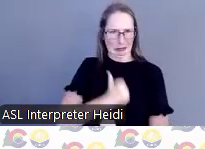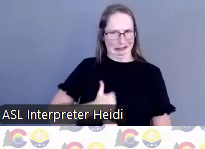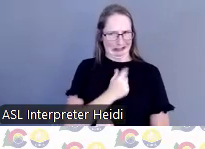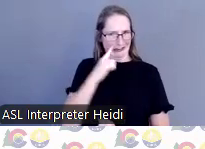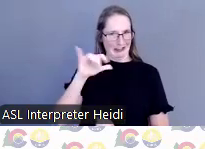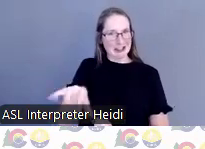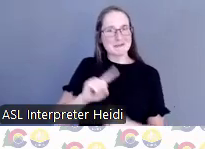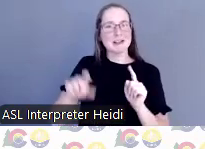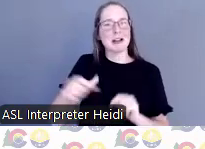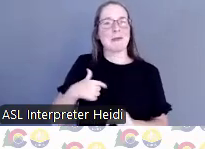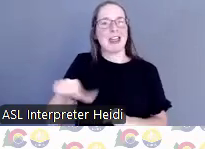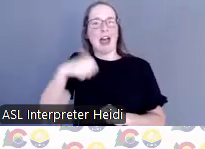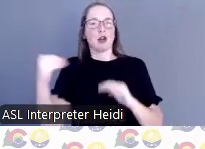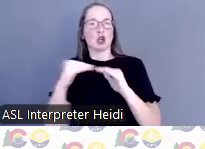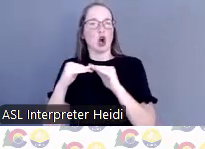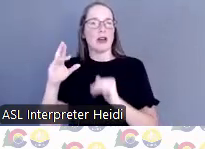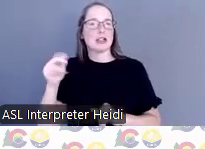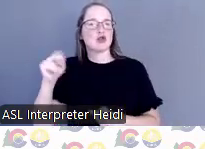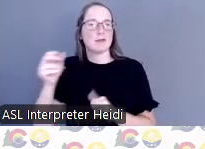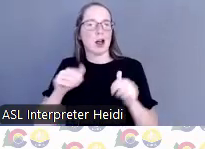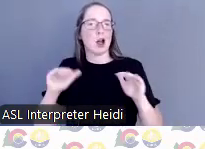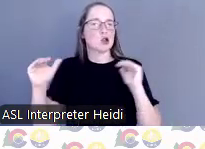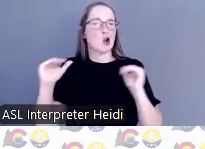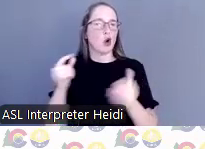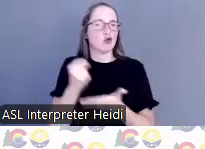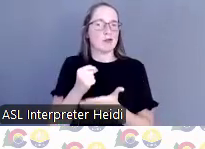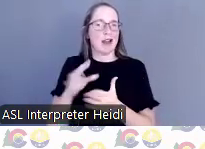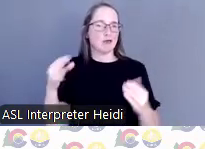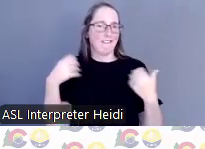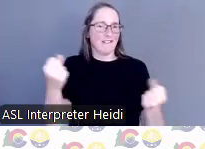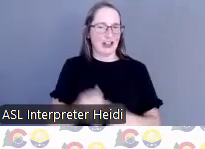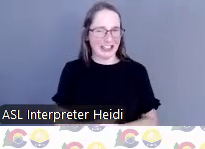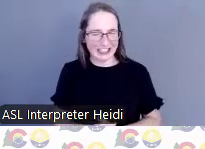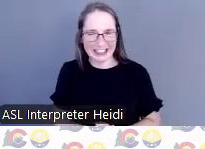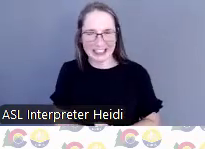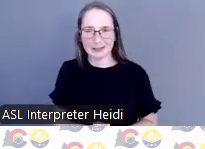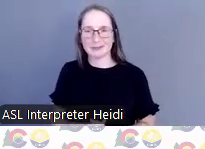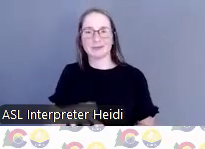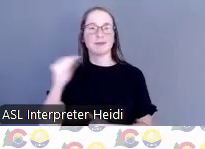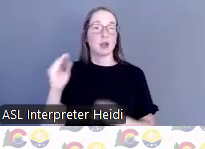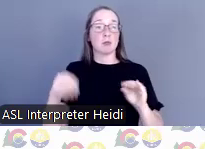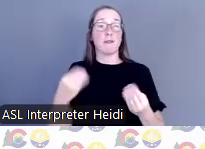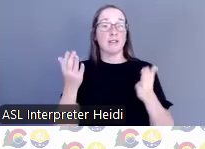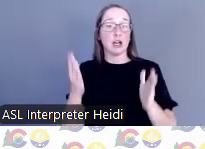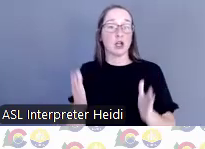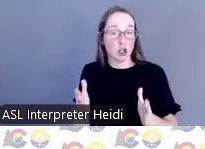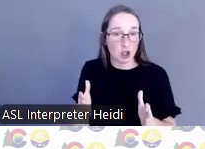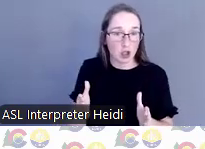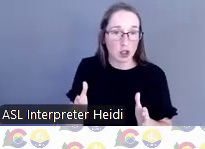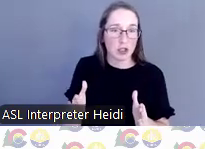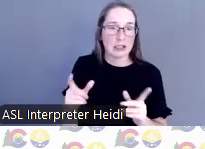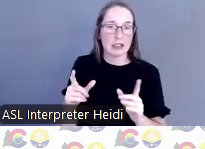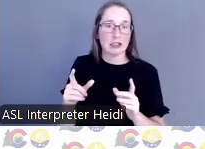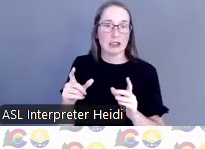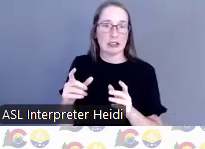but I am the other co-interim Director for Adult Treatment and Recovery. And then our provider convening team, if